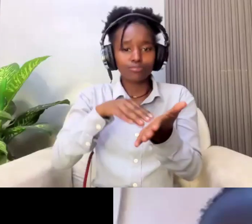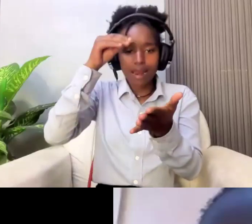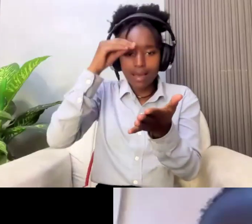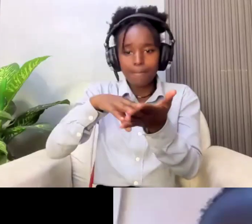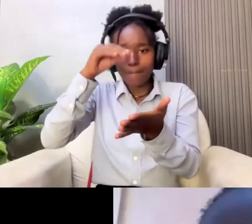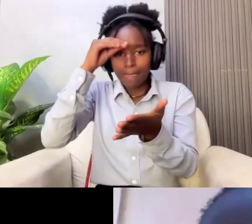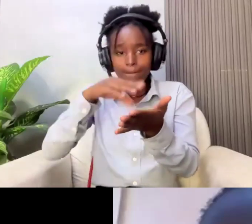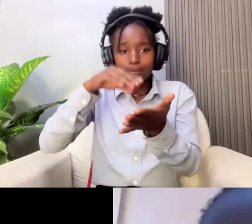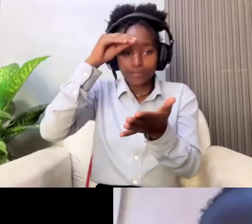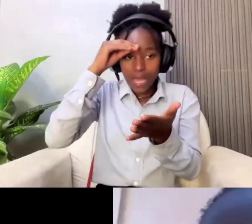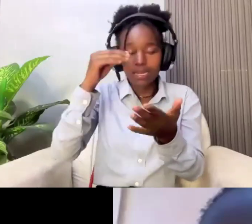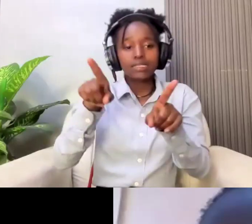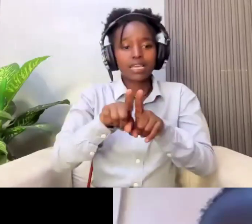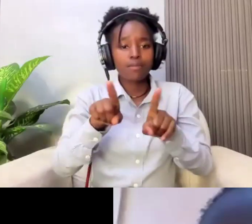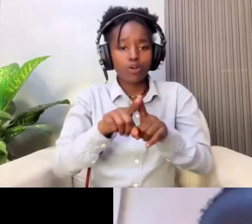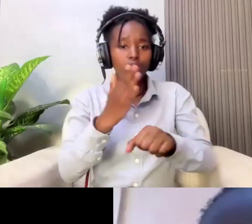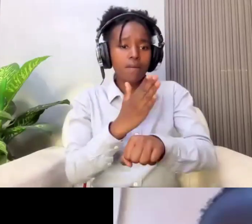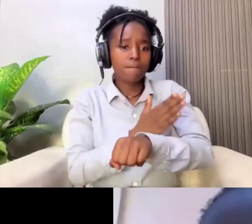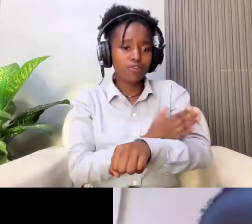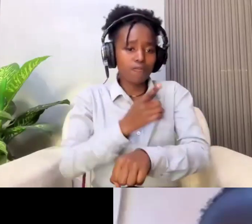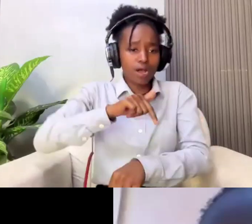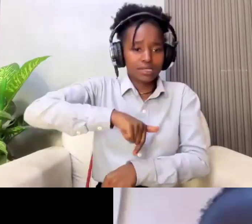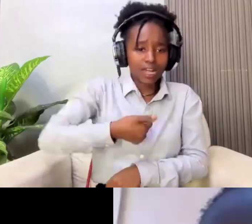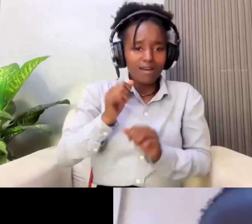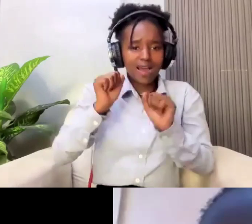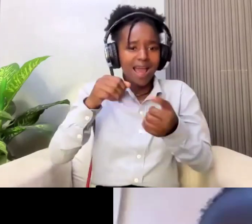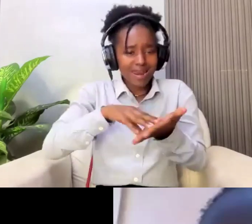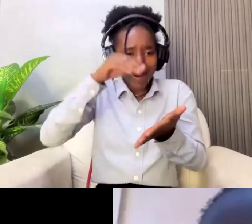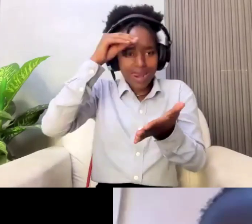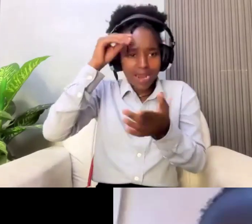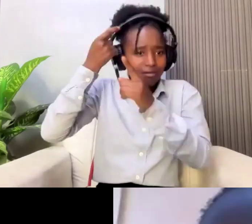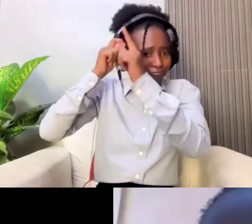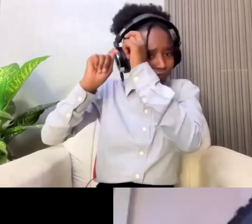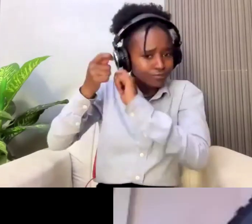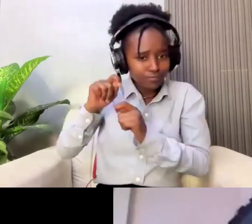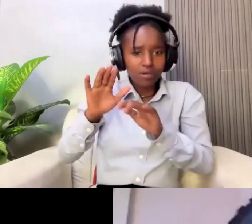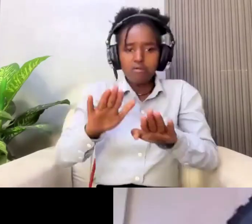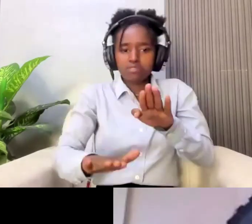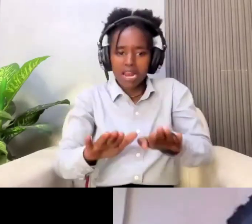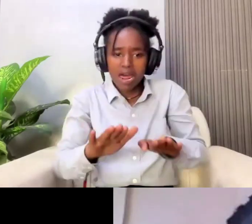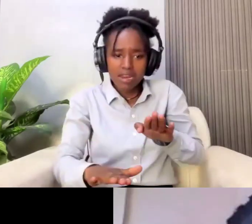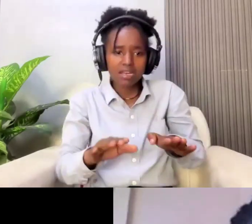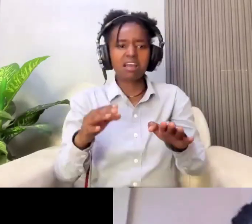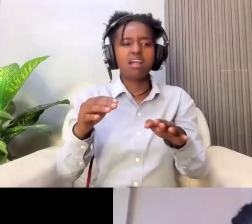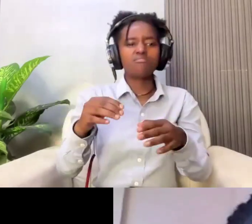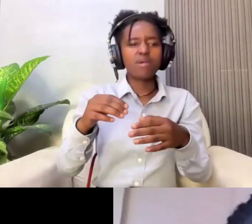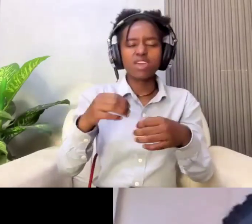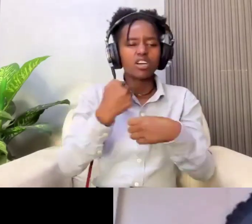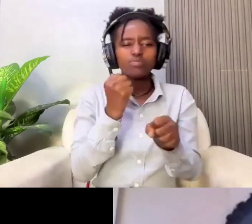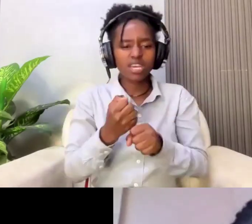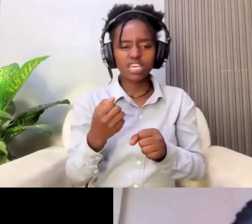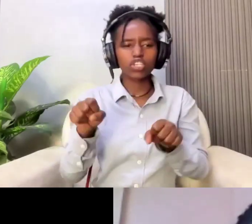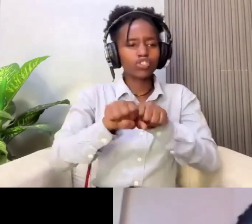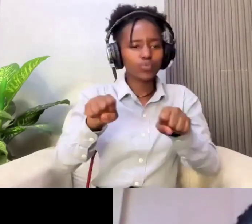they learn different skills like tailoring, hairdressing, leatherwork, and tailoring,